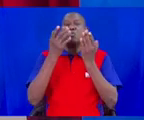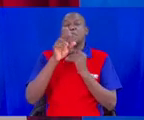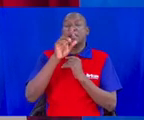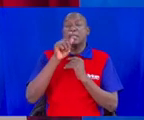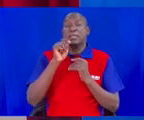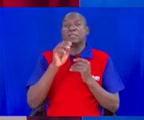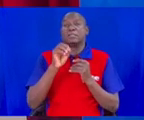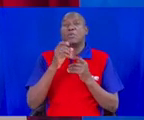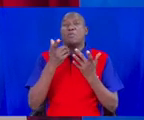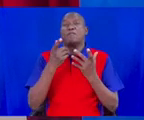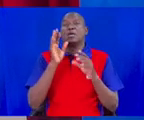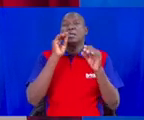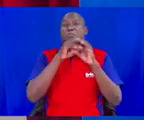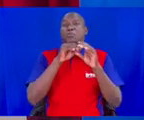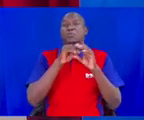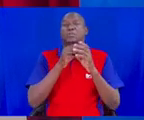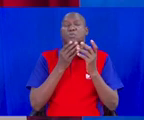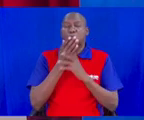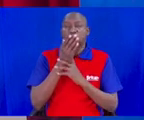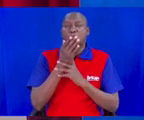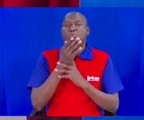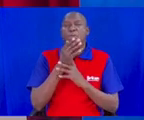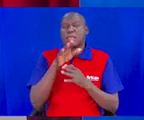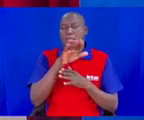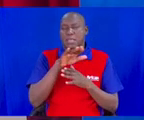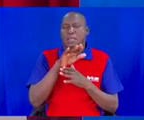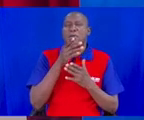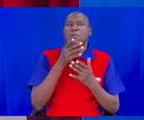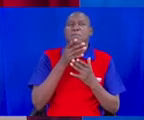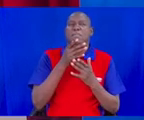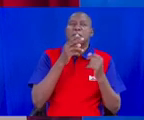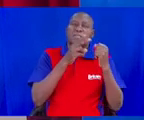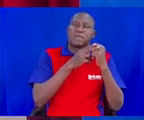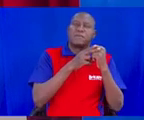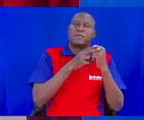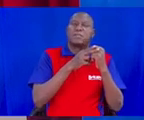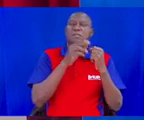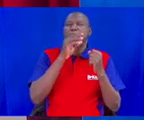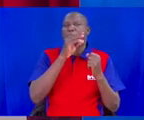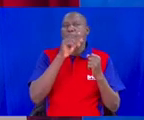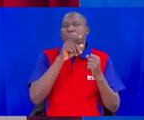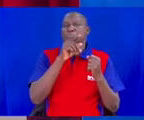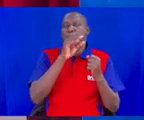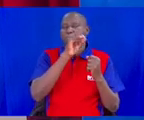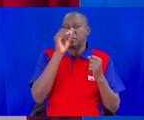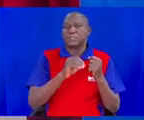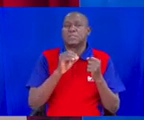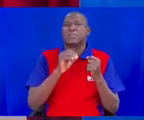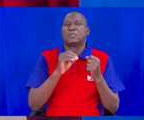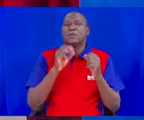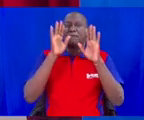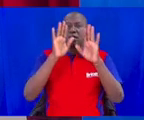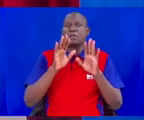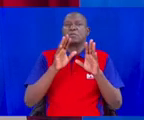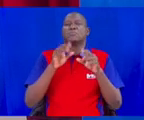deposits that is coming through anywhere between 6 to 7% to the current rate that the fund is providing